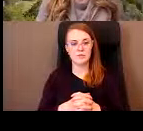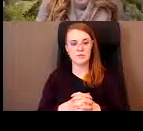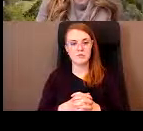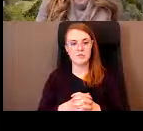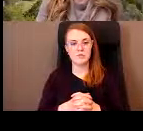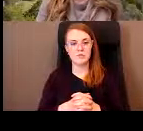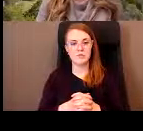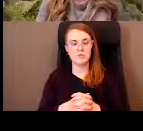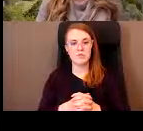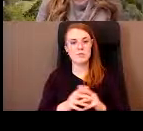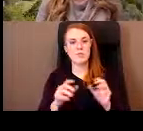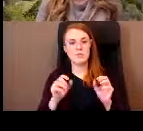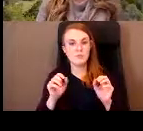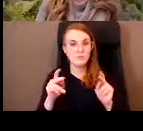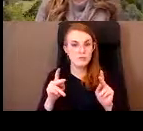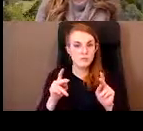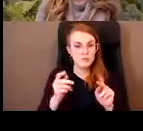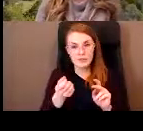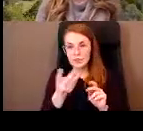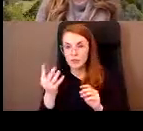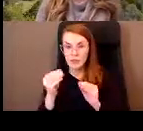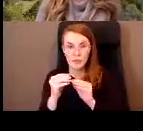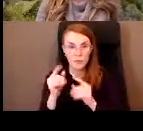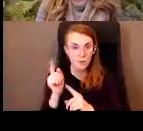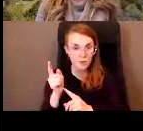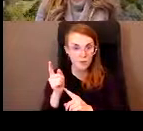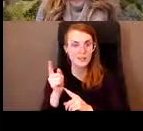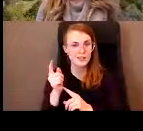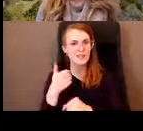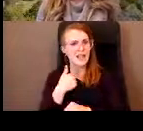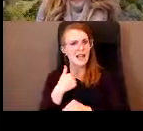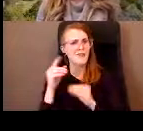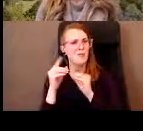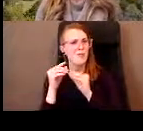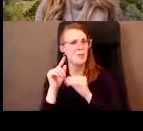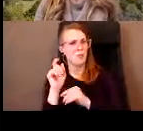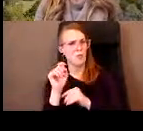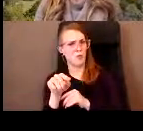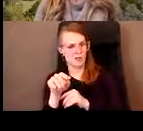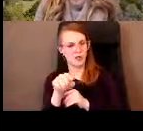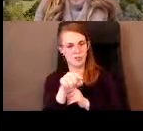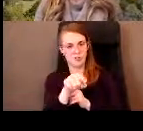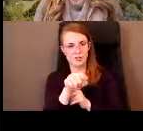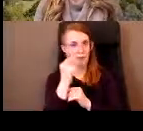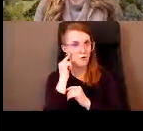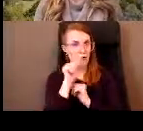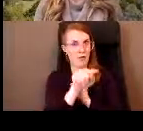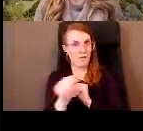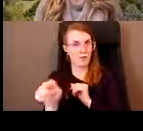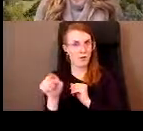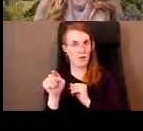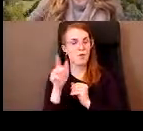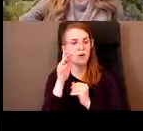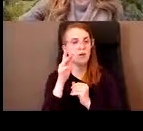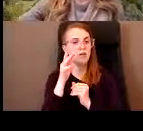All right, I'll give you a few more moments. I have just one more question for you, and I'll talk about